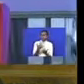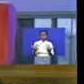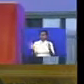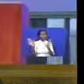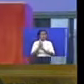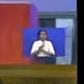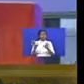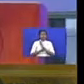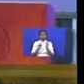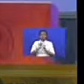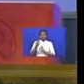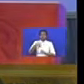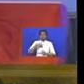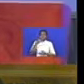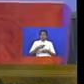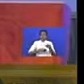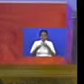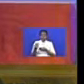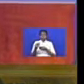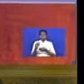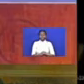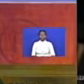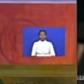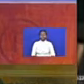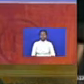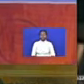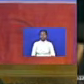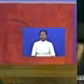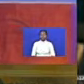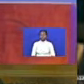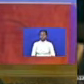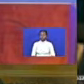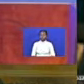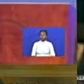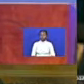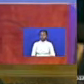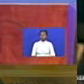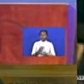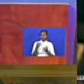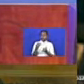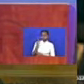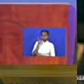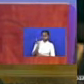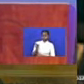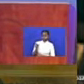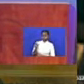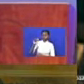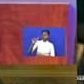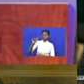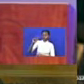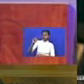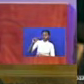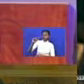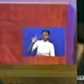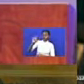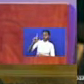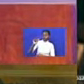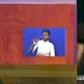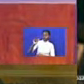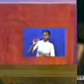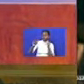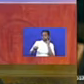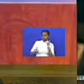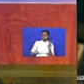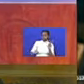our stores. Let me get here quickly. So, look at Angela. A benefit